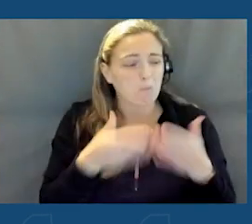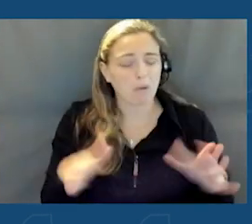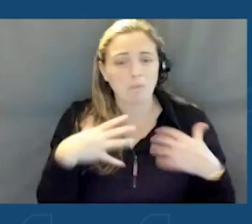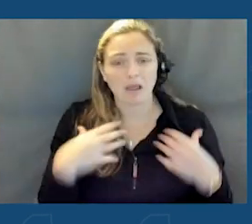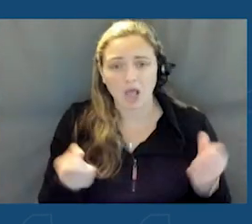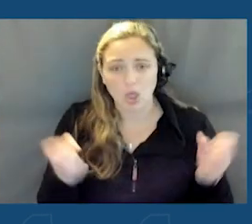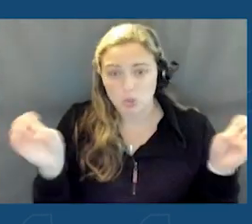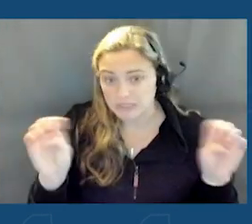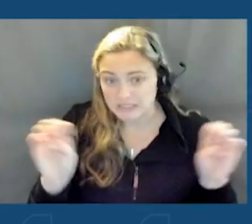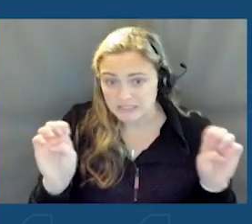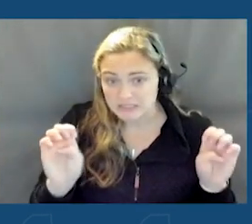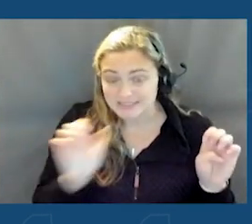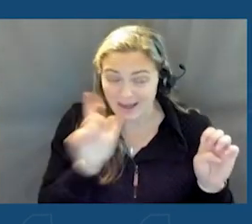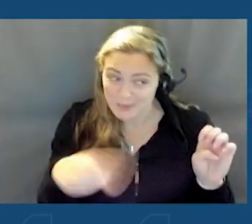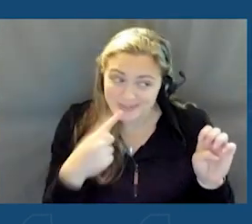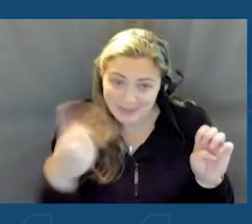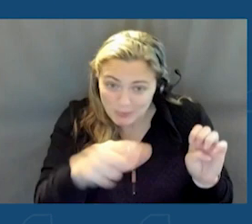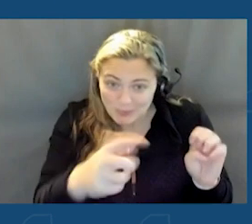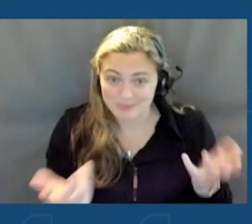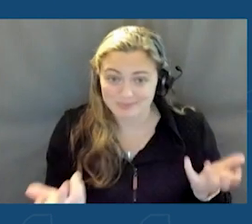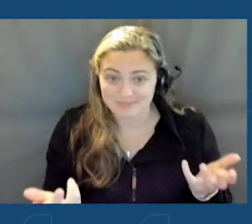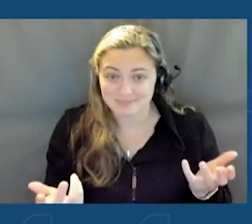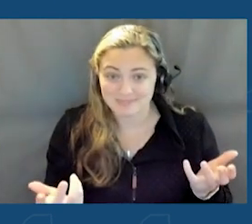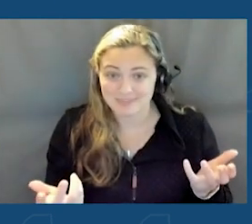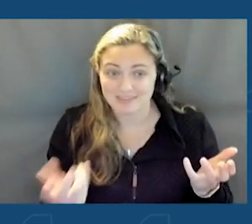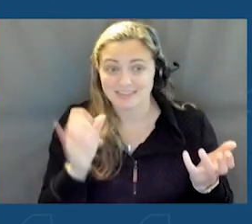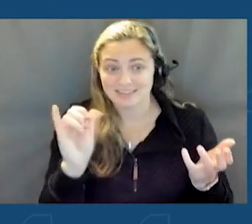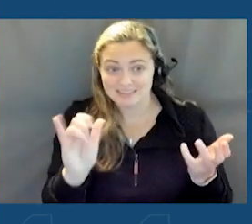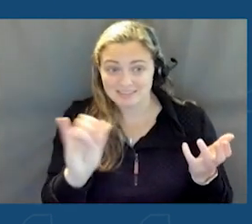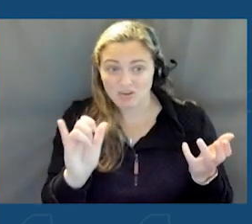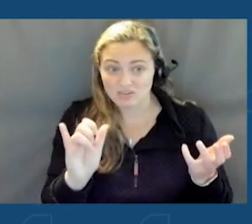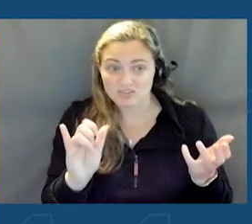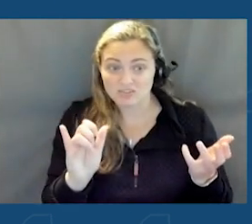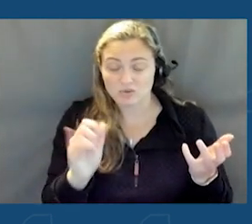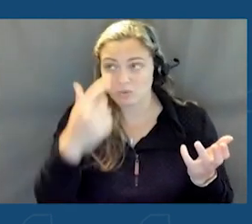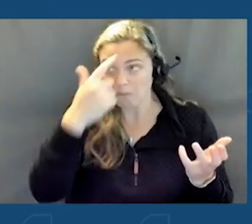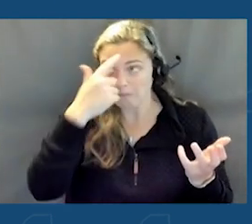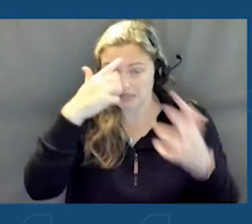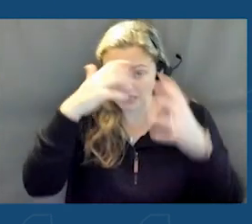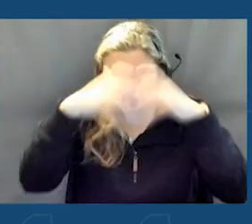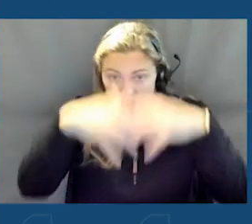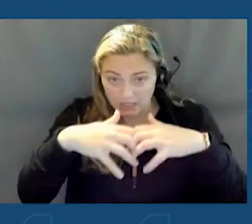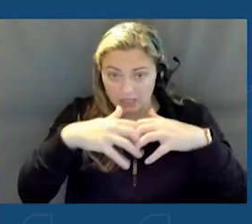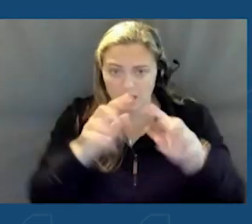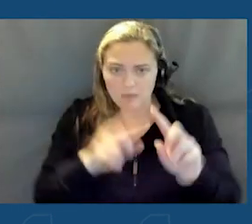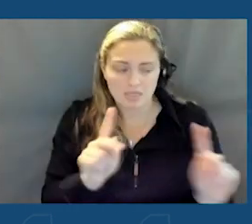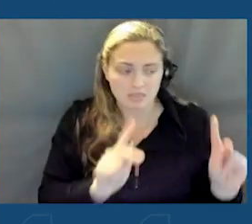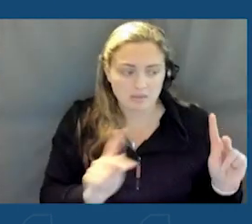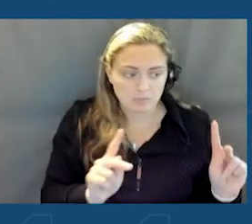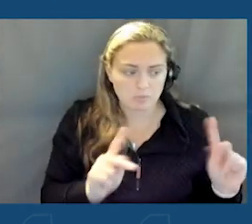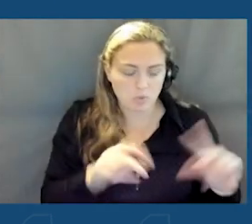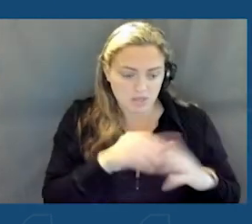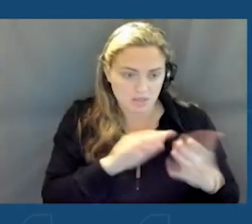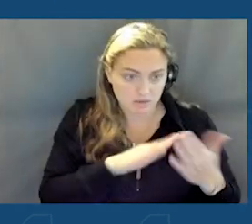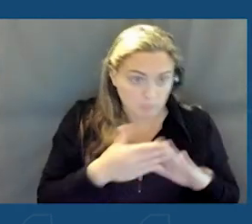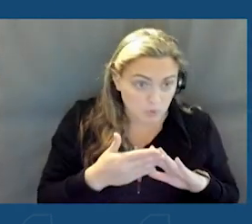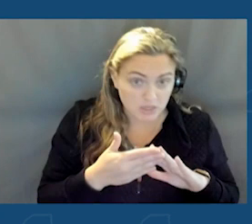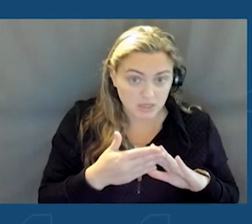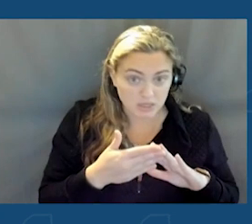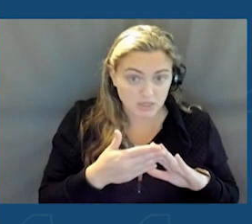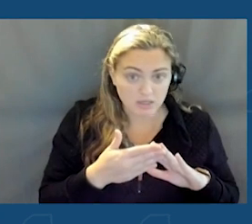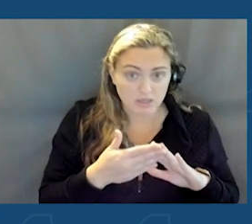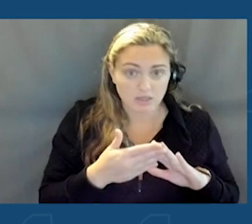I don't need to tell you that it also takes you down mentally, but also the people in a community and